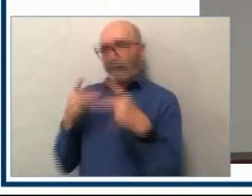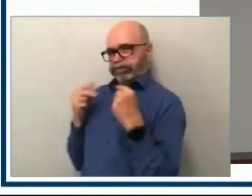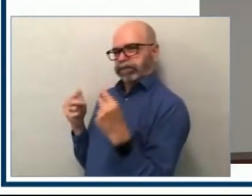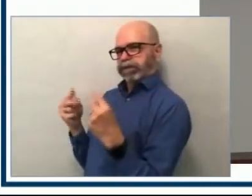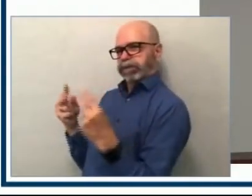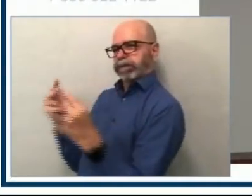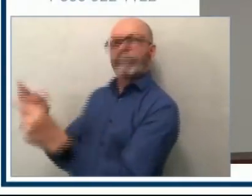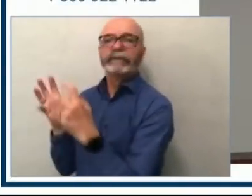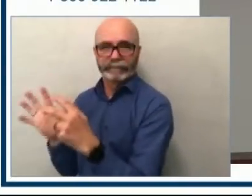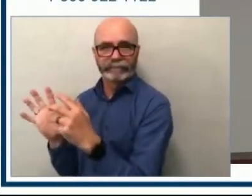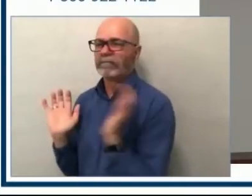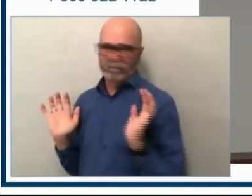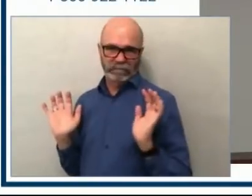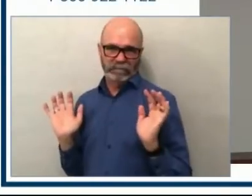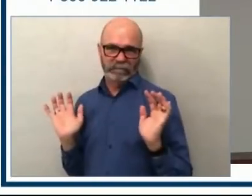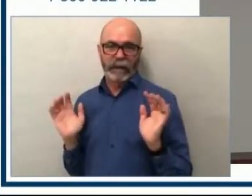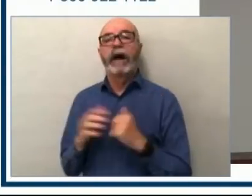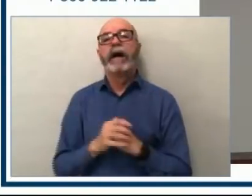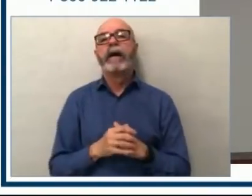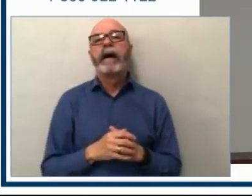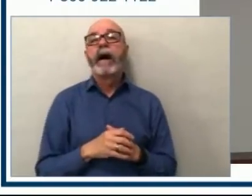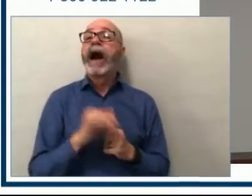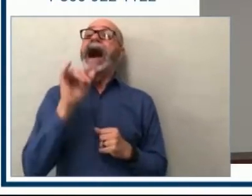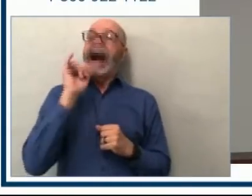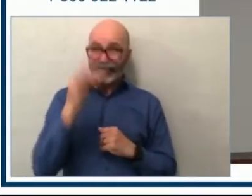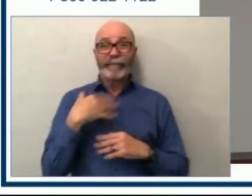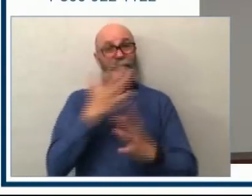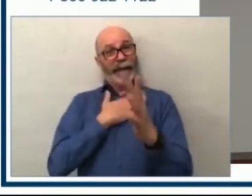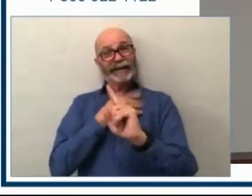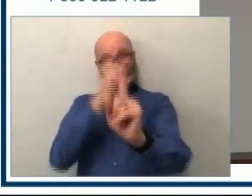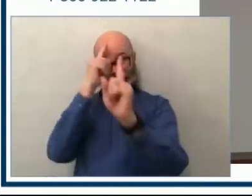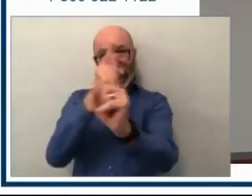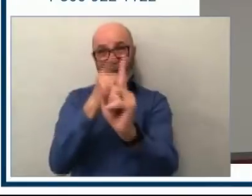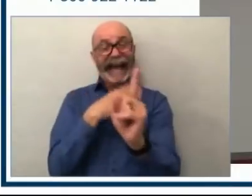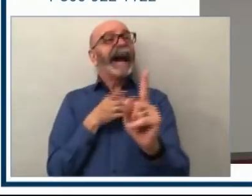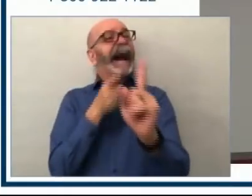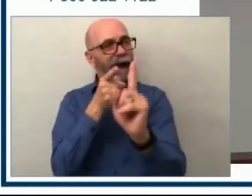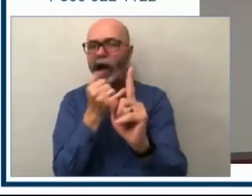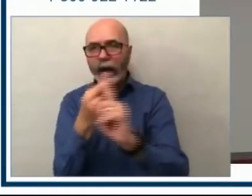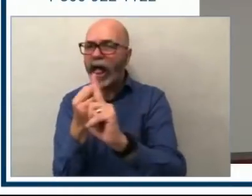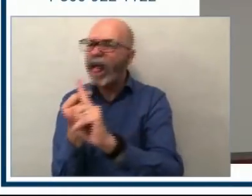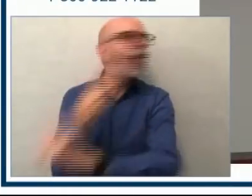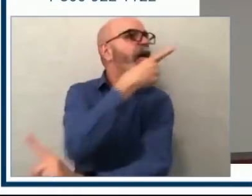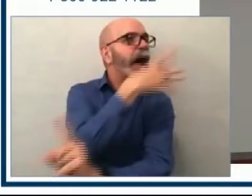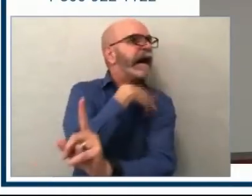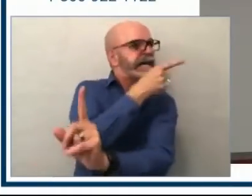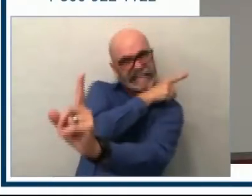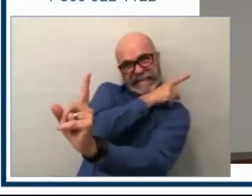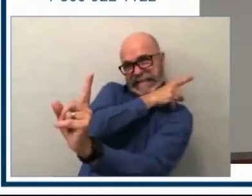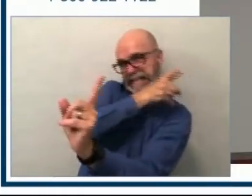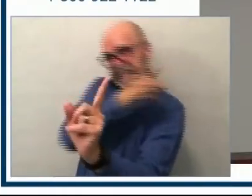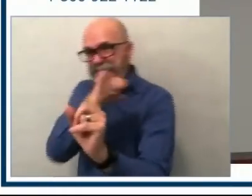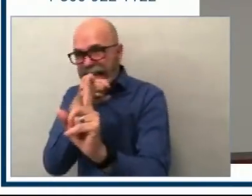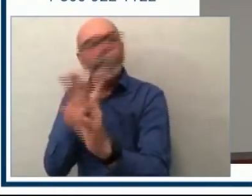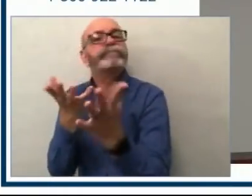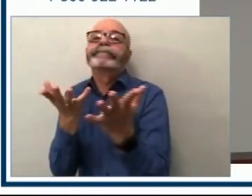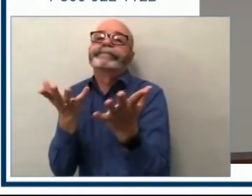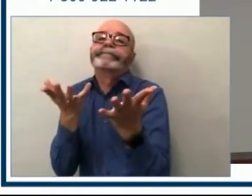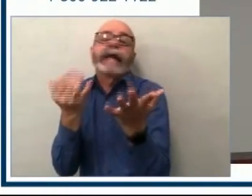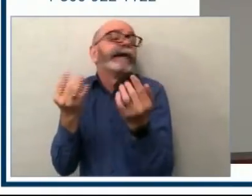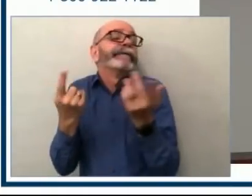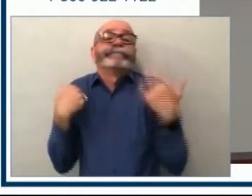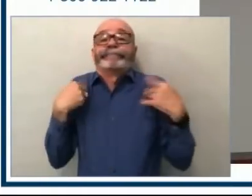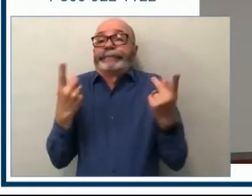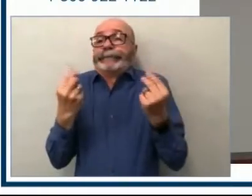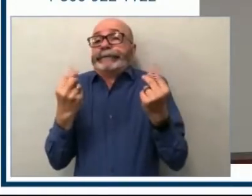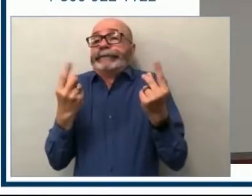target, it would be unfortunate, but we can only do what we administer the amount of vaccine we have. However, I have to say that even though we've